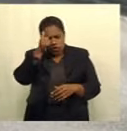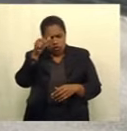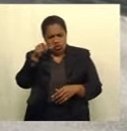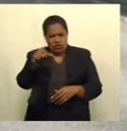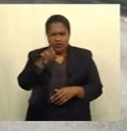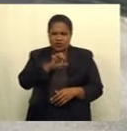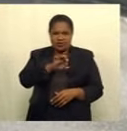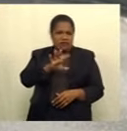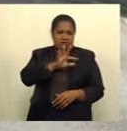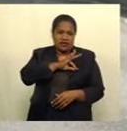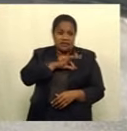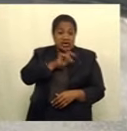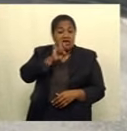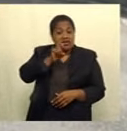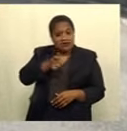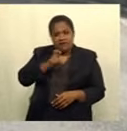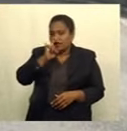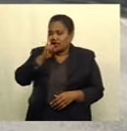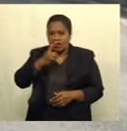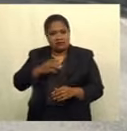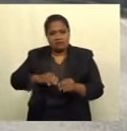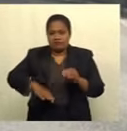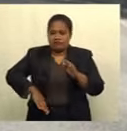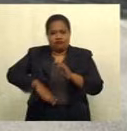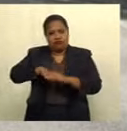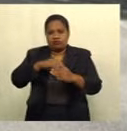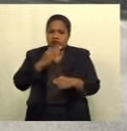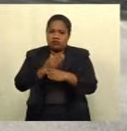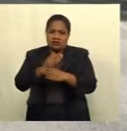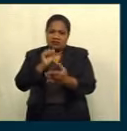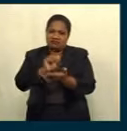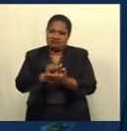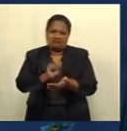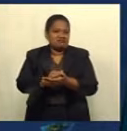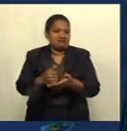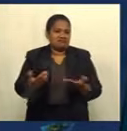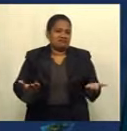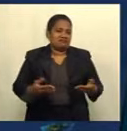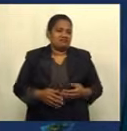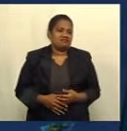they are not able to operate at full capacity. As soon as they get a chance, they